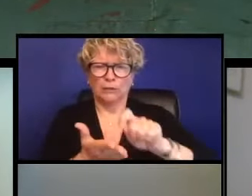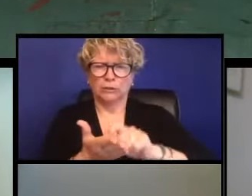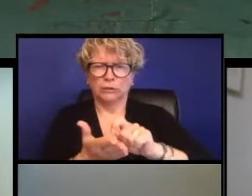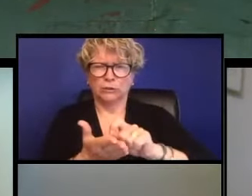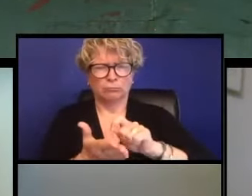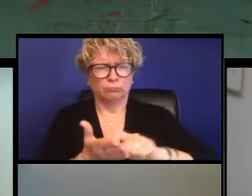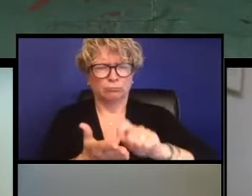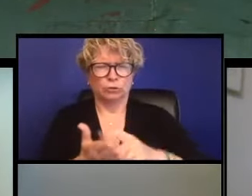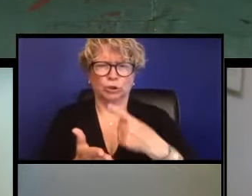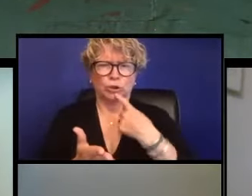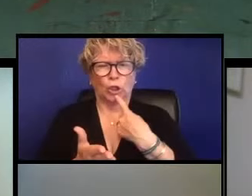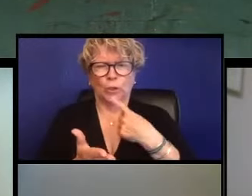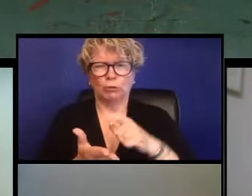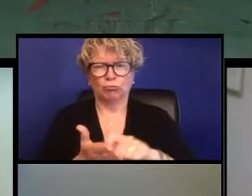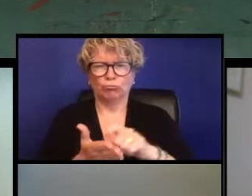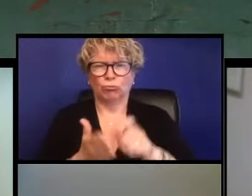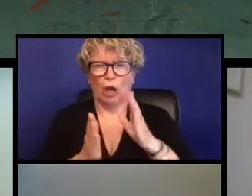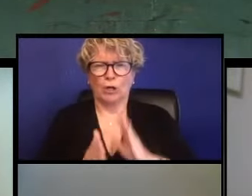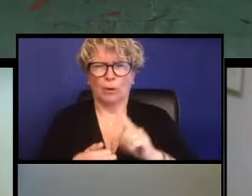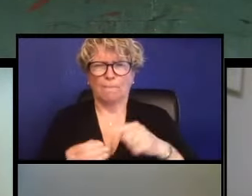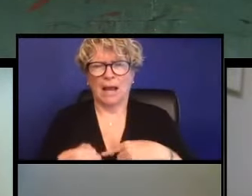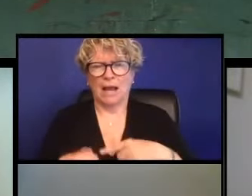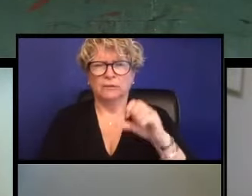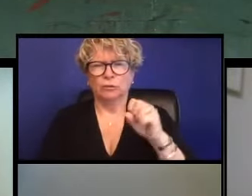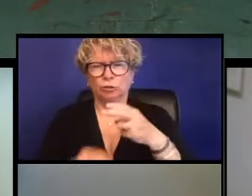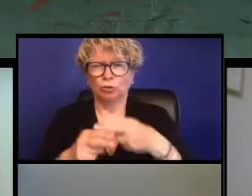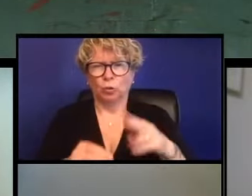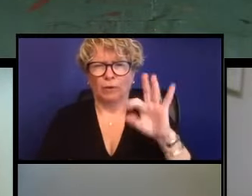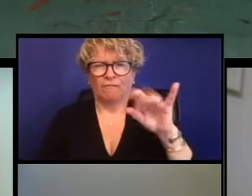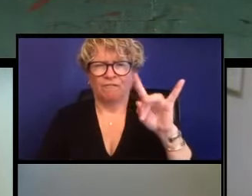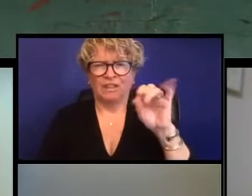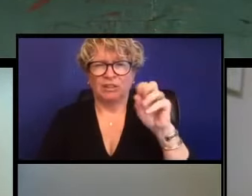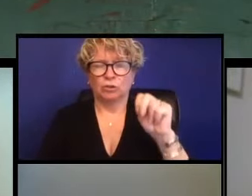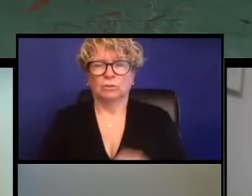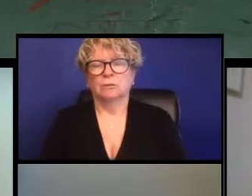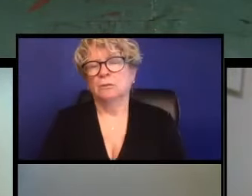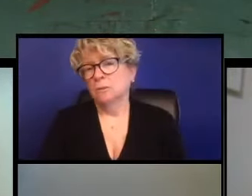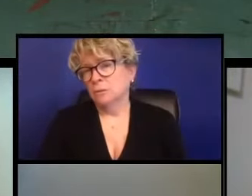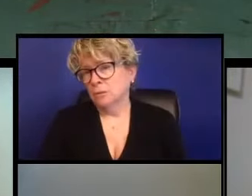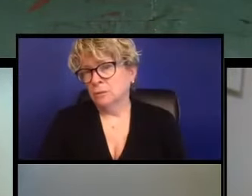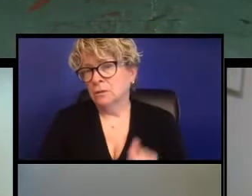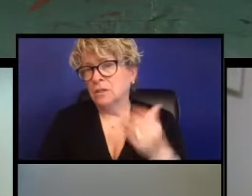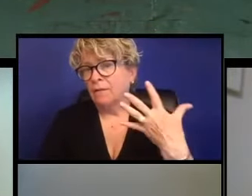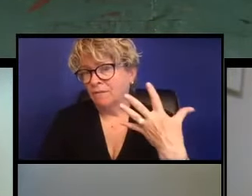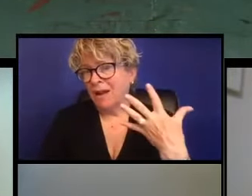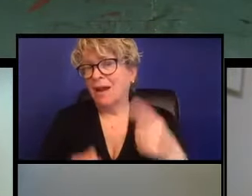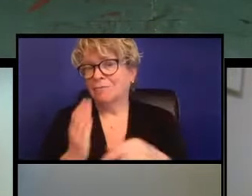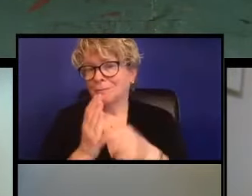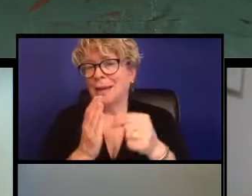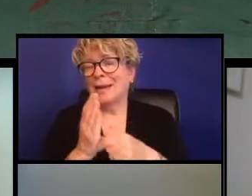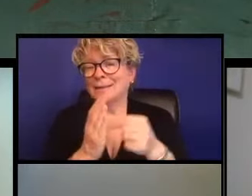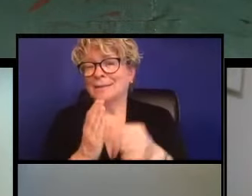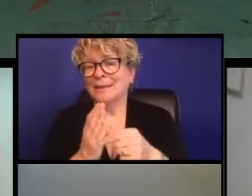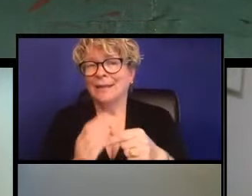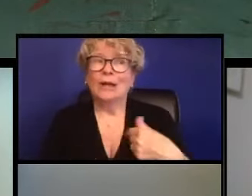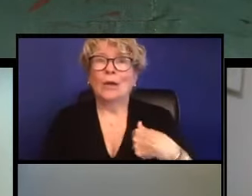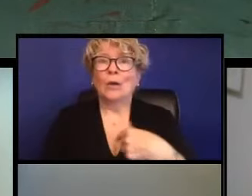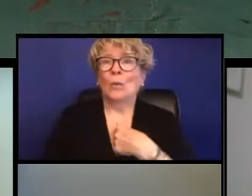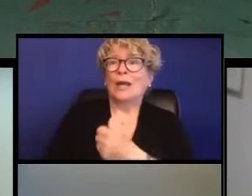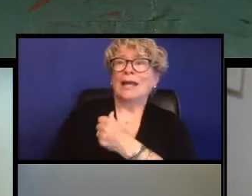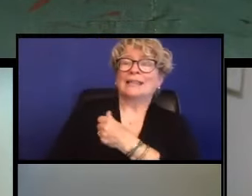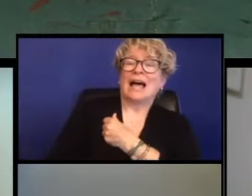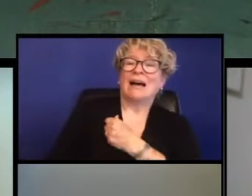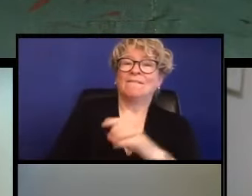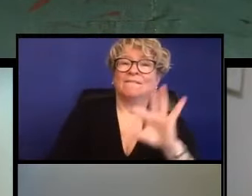fiction. And I started sending things out. And, you know, there were like five magazines that were like, we love